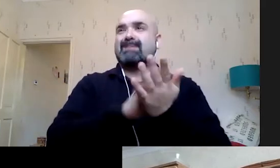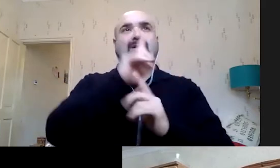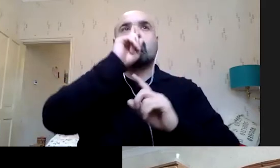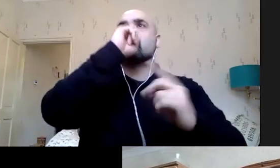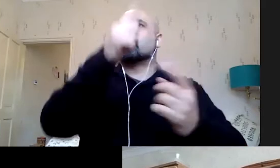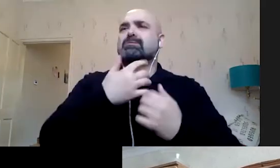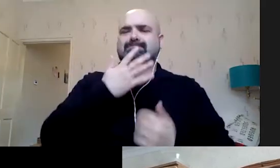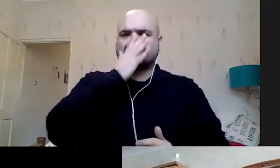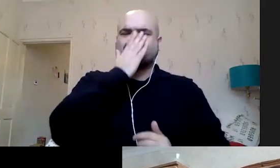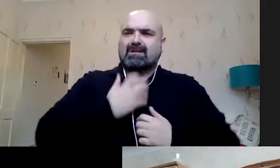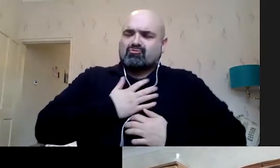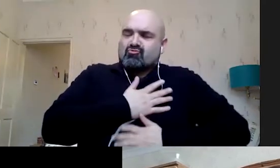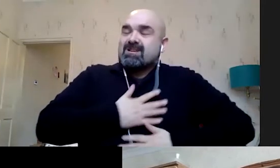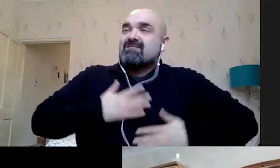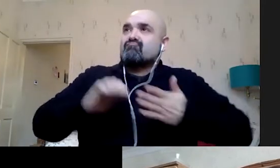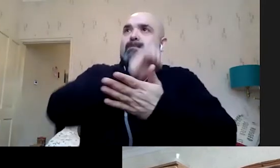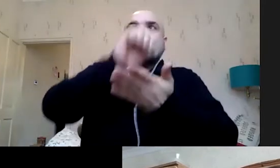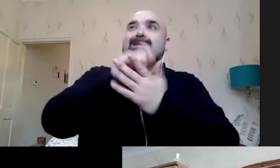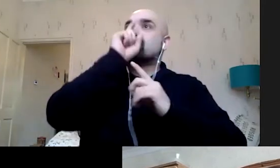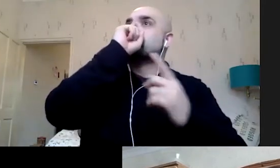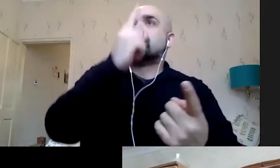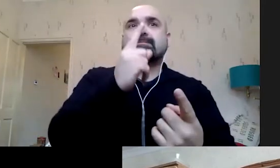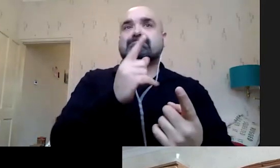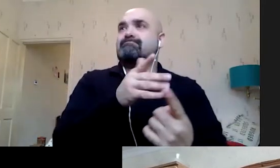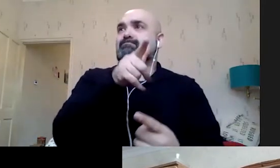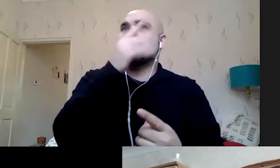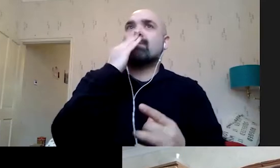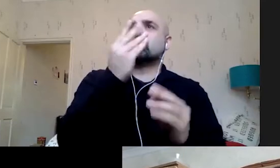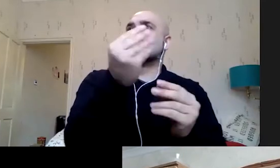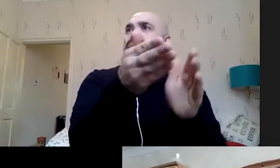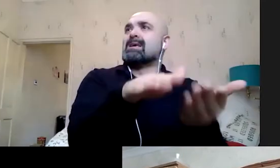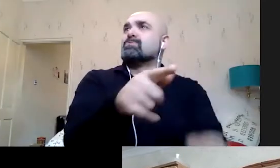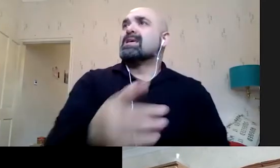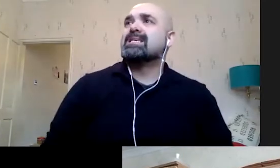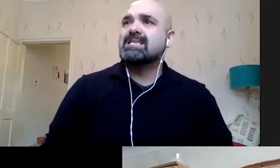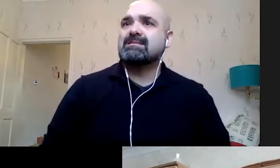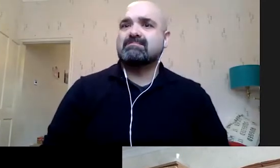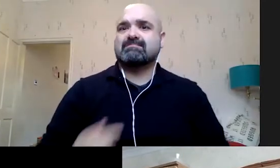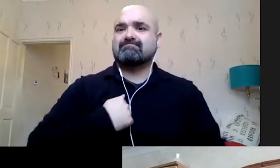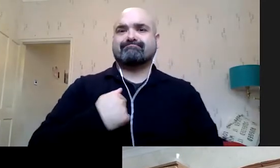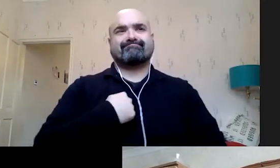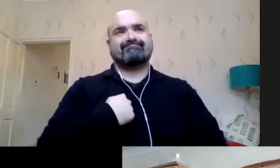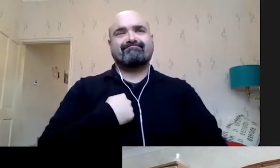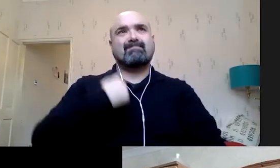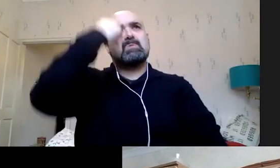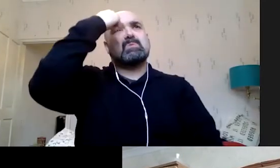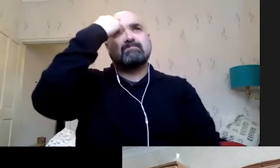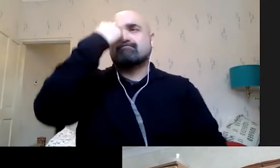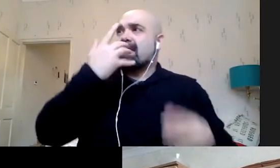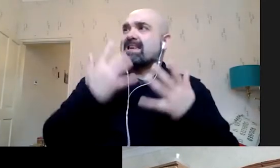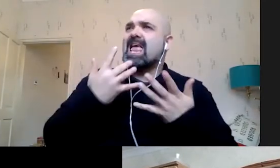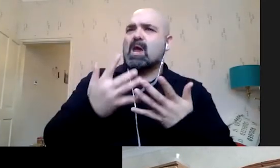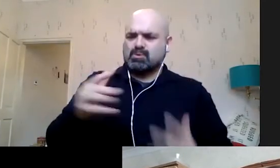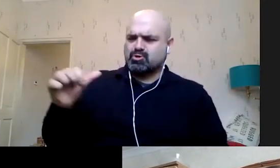and be with their loved ones in their last moments, as everybody would want to be. And I just thought, you know, nowadays at